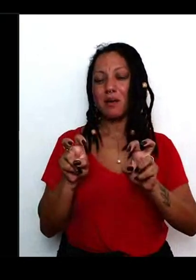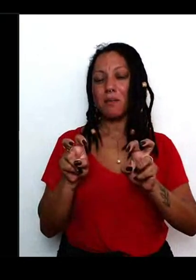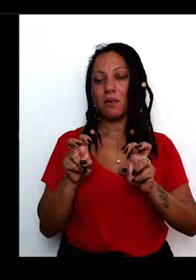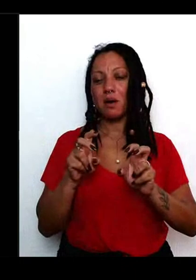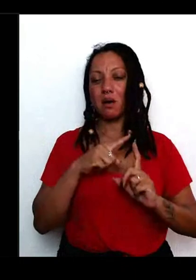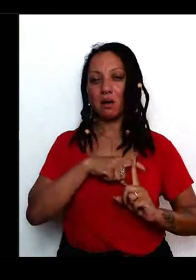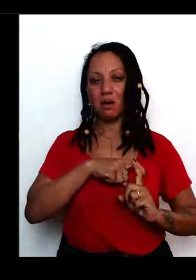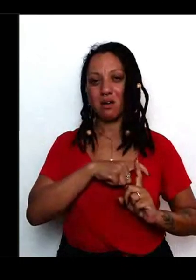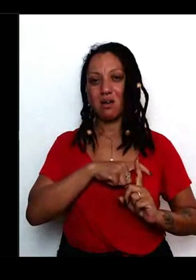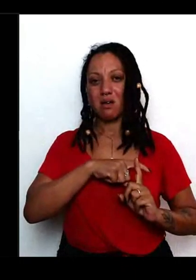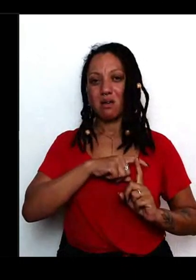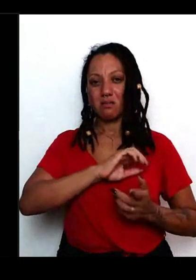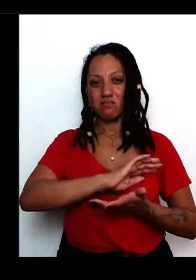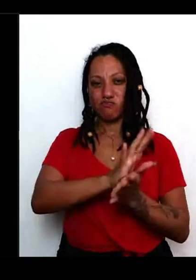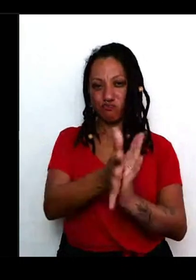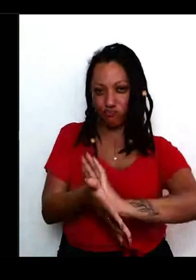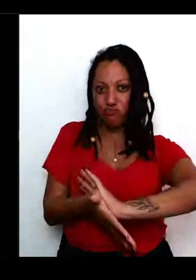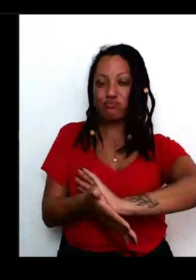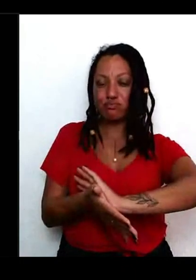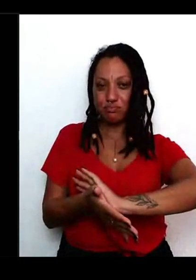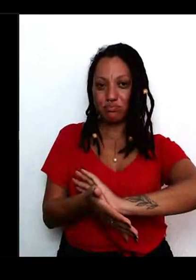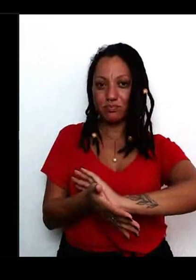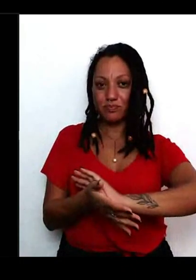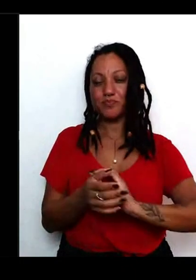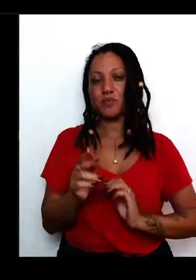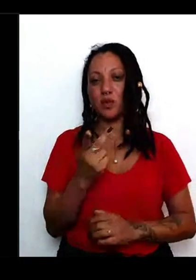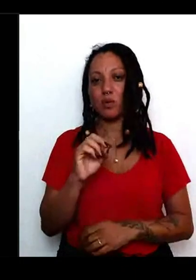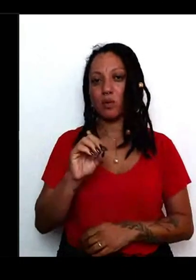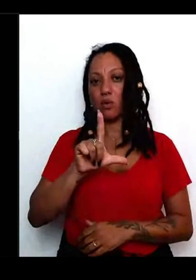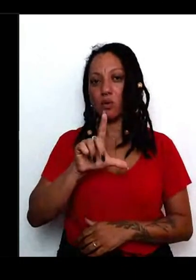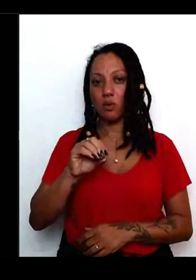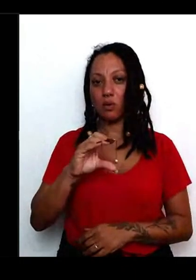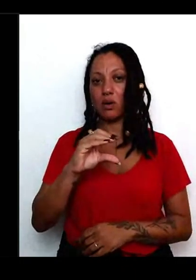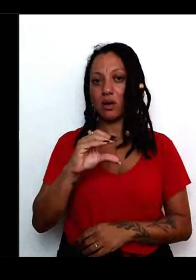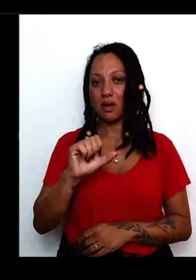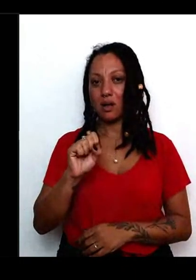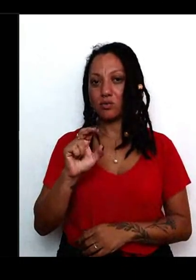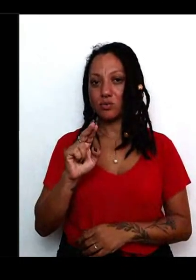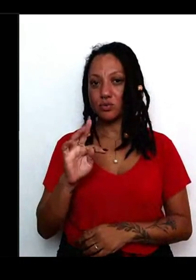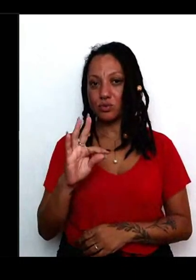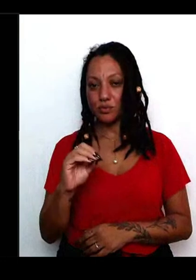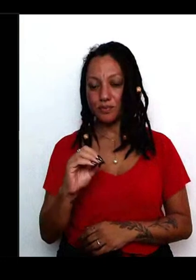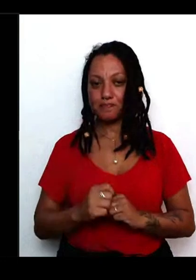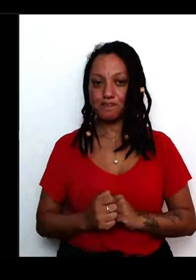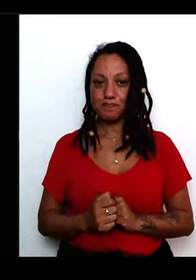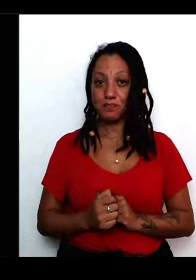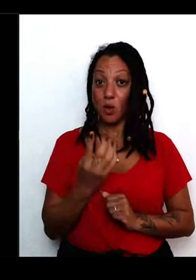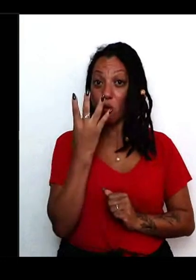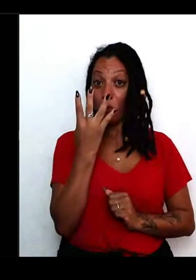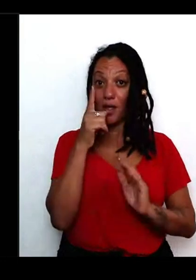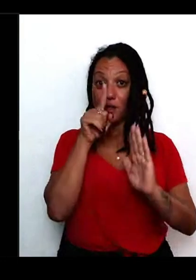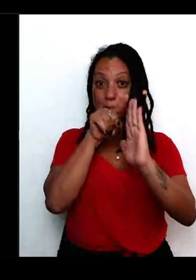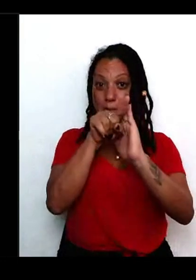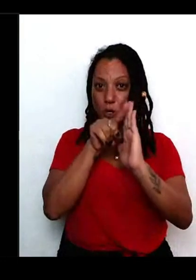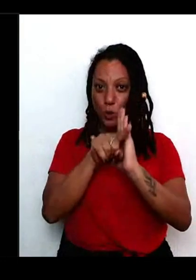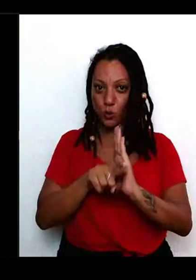that examined some of the quest some of the questions left unanswered at the end of the Holocaust and